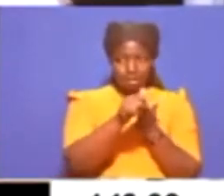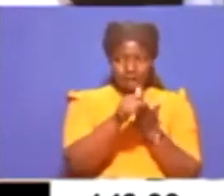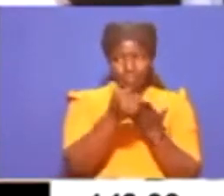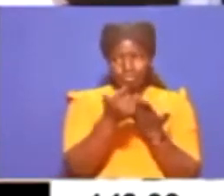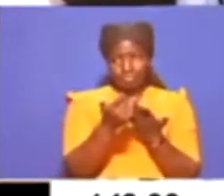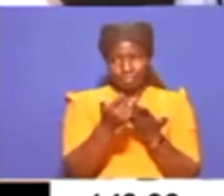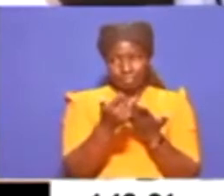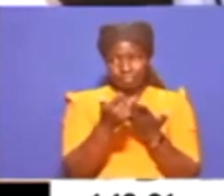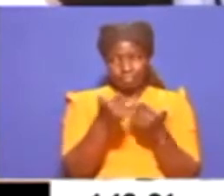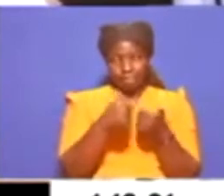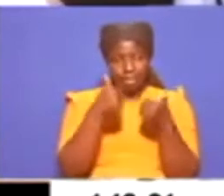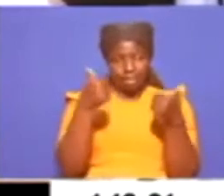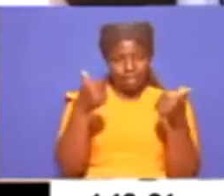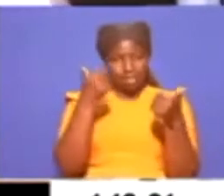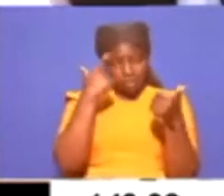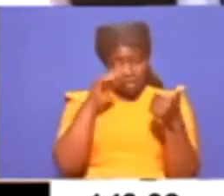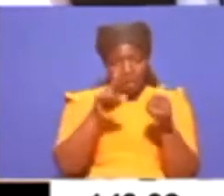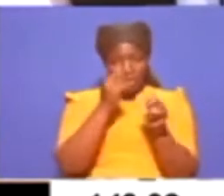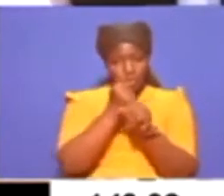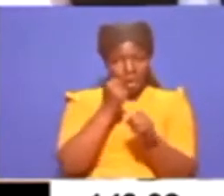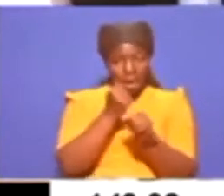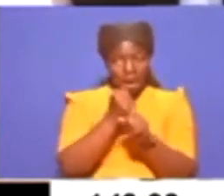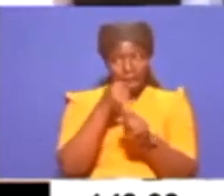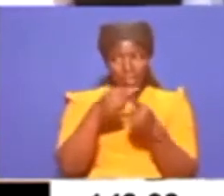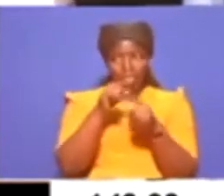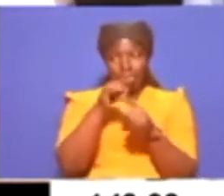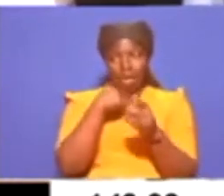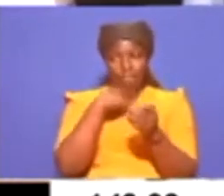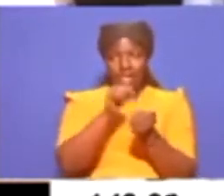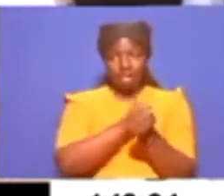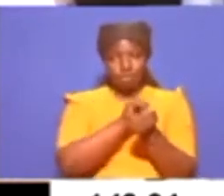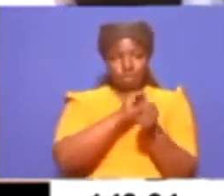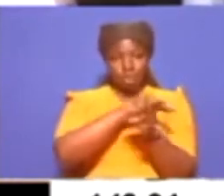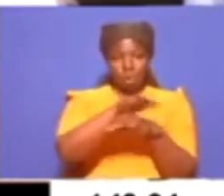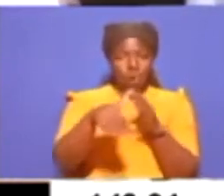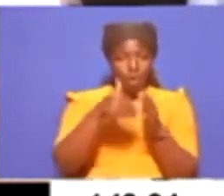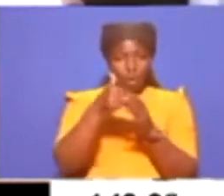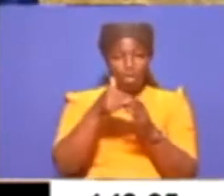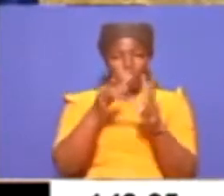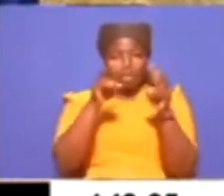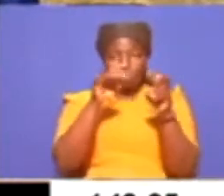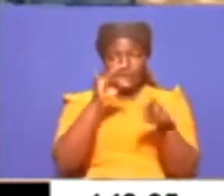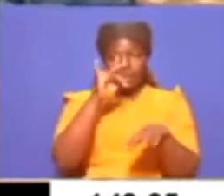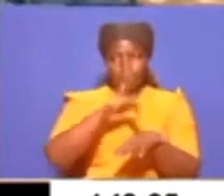kazi yote inayohusu matibabu ama mambo yote yanayohusu wanyama. Kwa hivyo